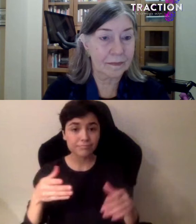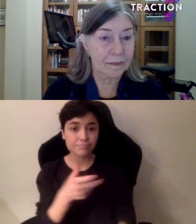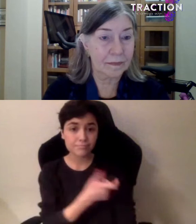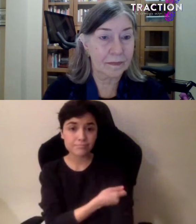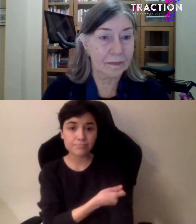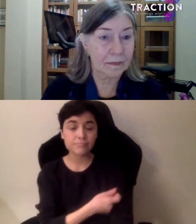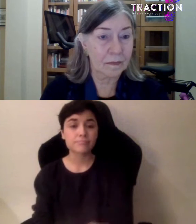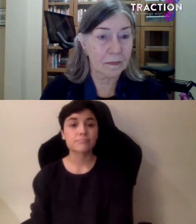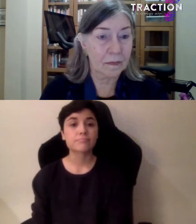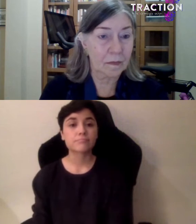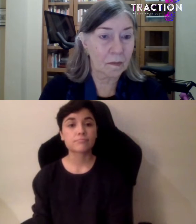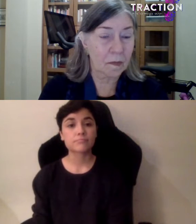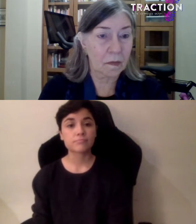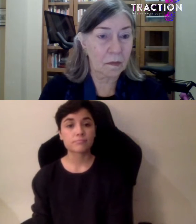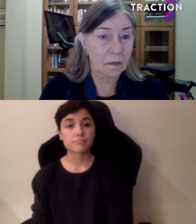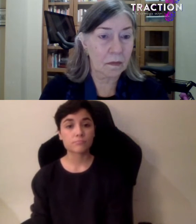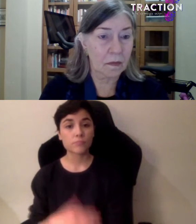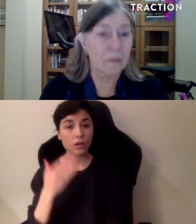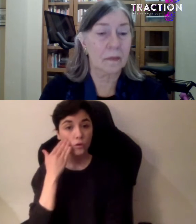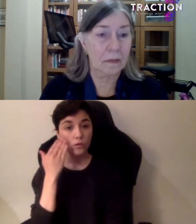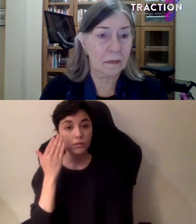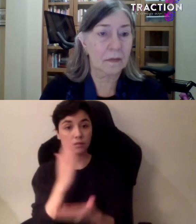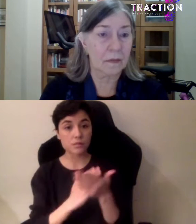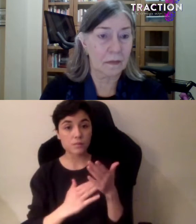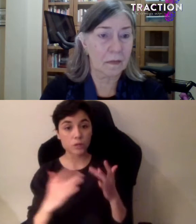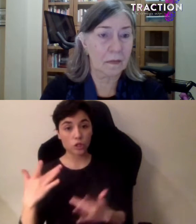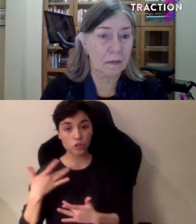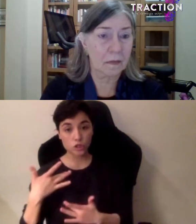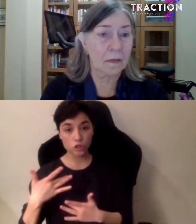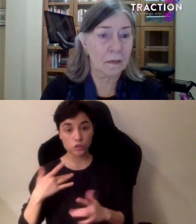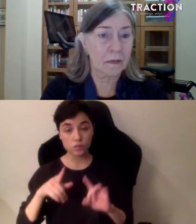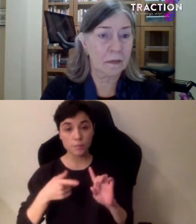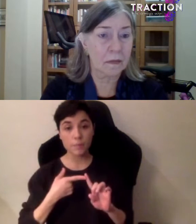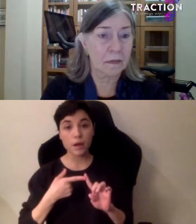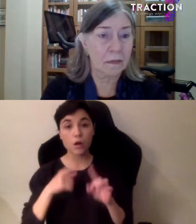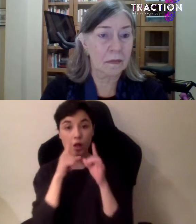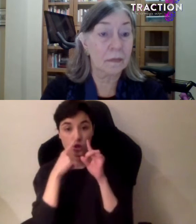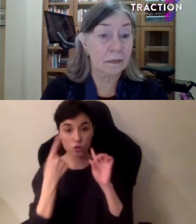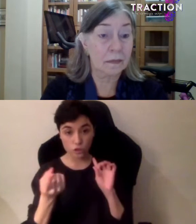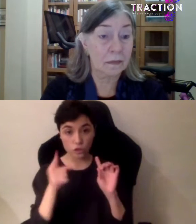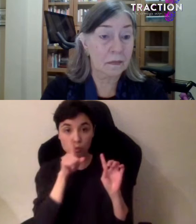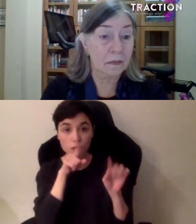I know there's some concern about allergic reactions. Can you talk about that, either one of you, a little bit?